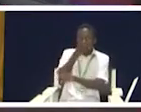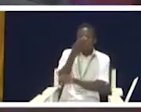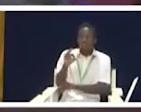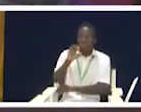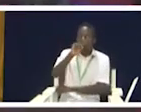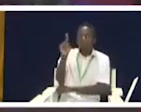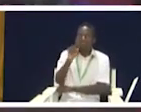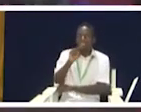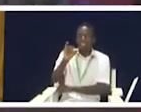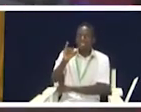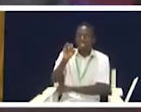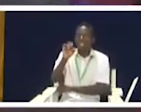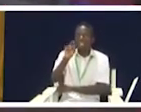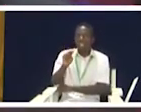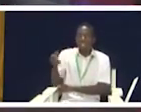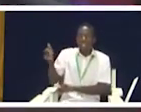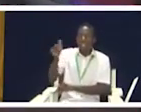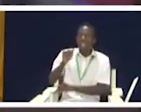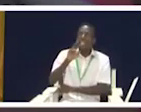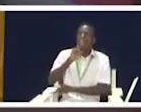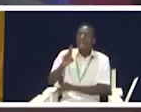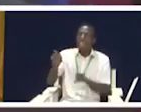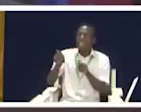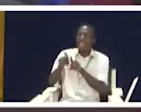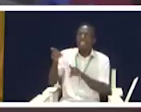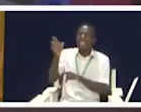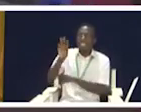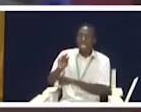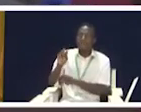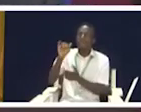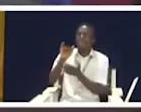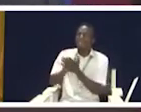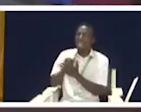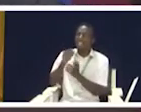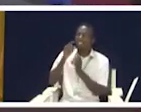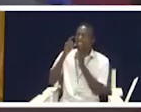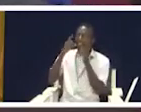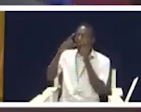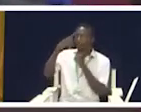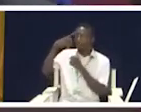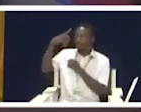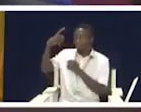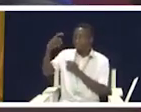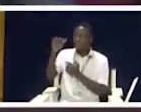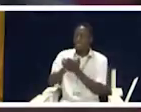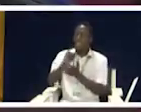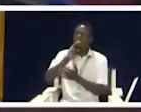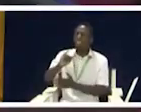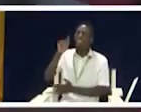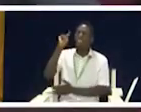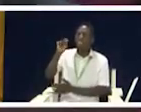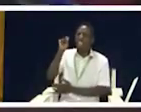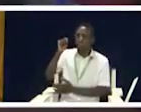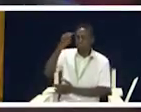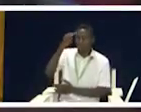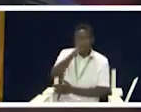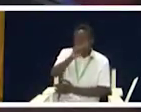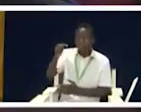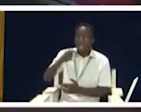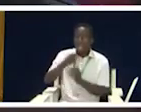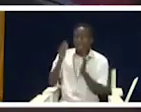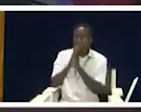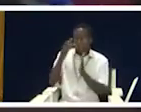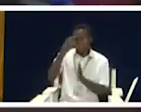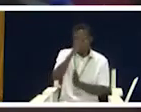dream. That is not just a Bible text. That is a testimony for you. I pray for somebody tonight. God will